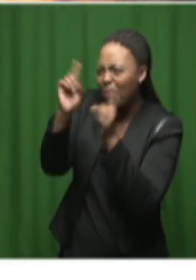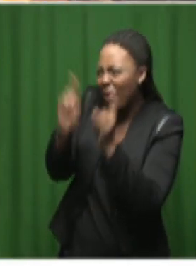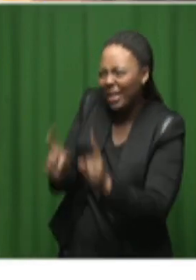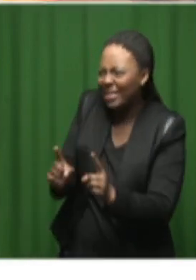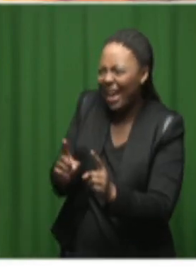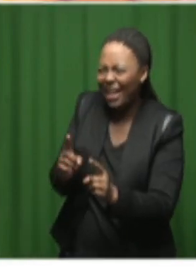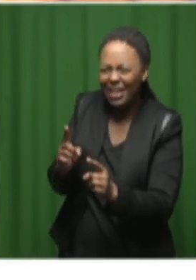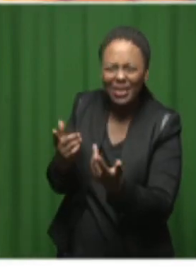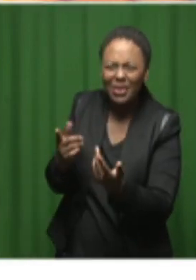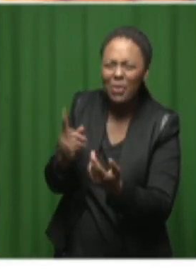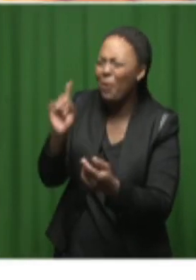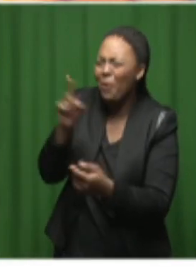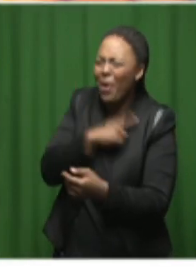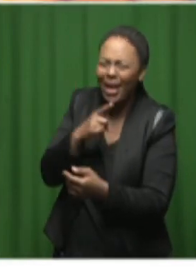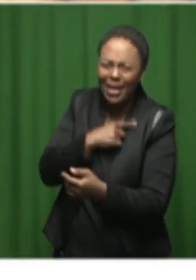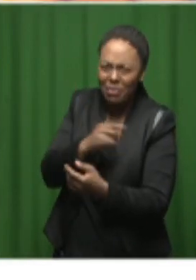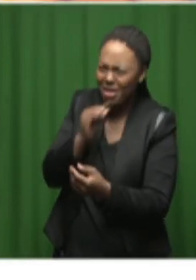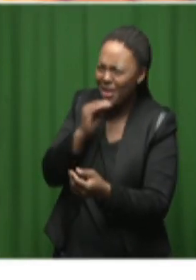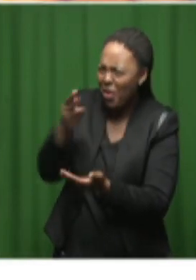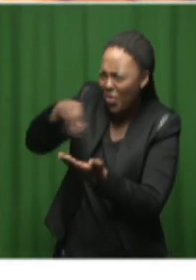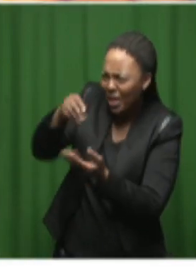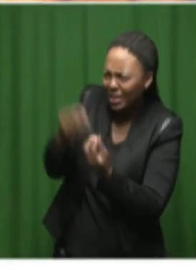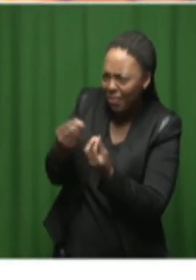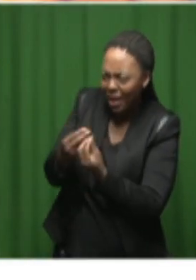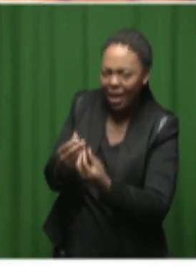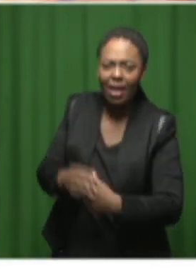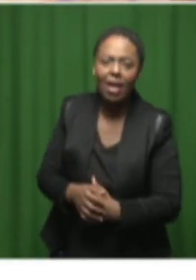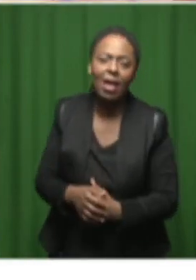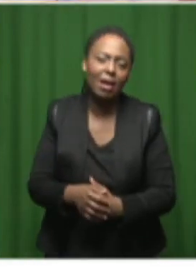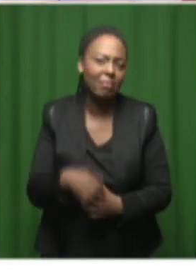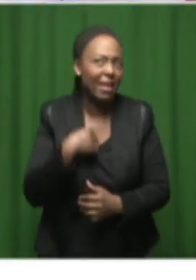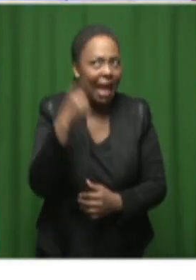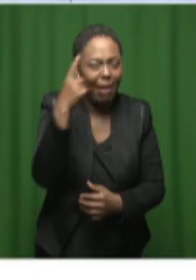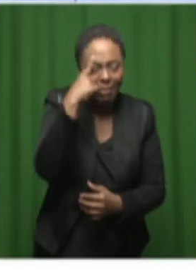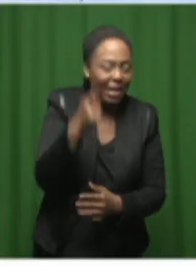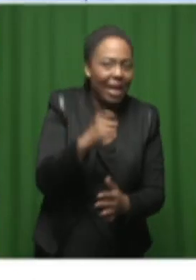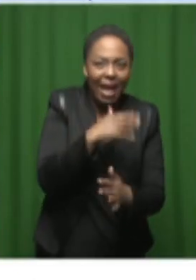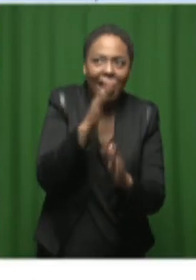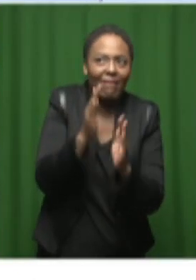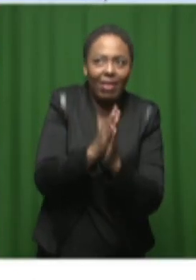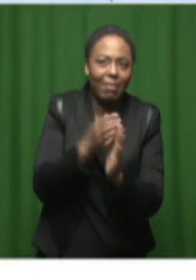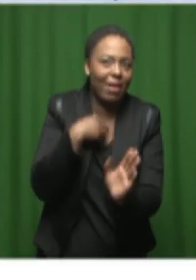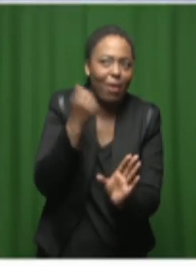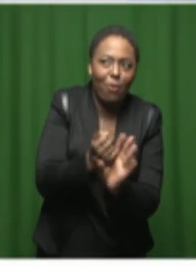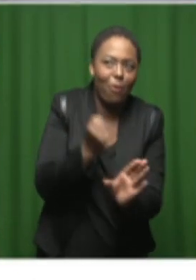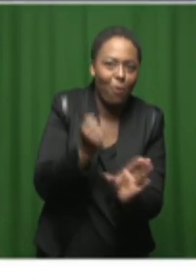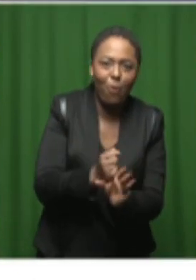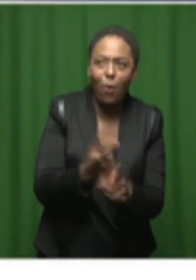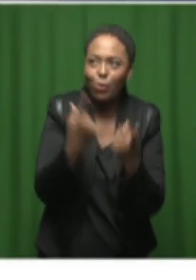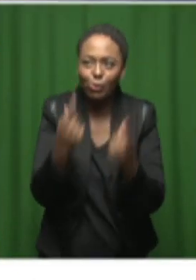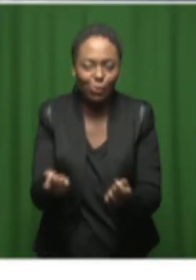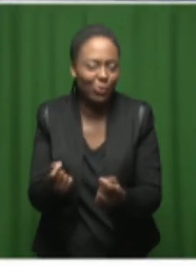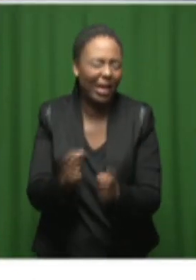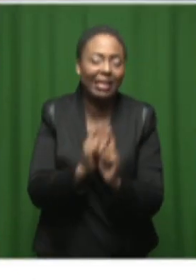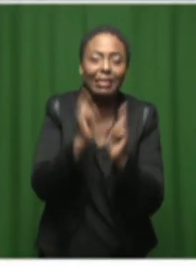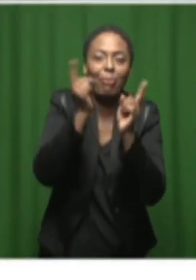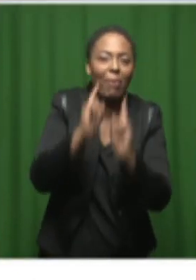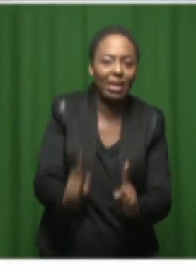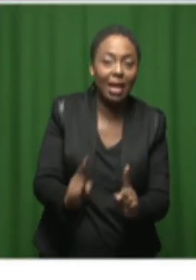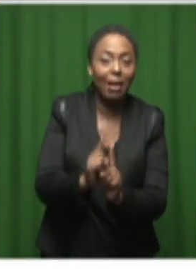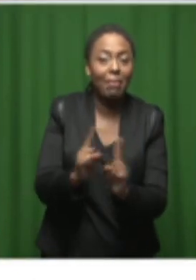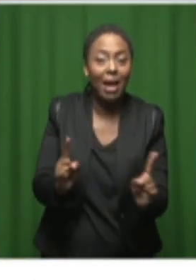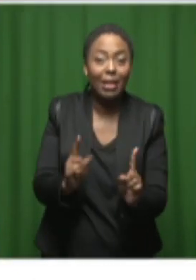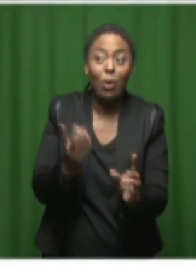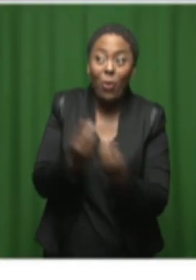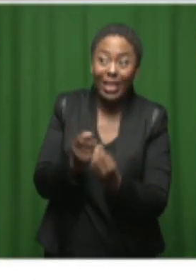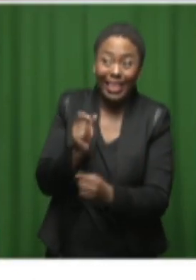are they just simply scones? I mean, I believe that everything I cook is special, so it's not, I think with this particular one, it's more of